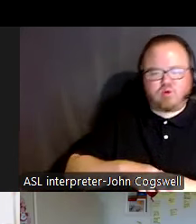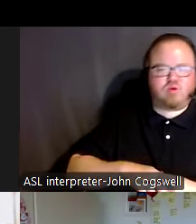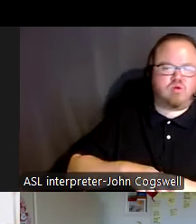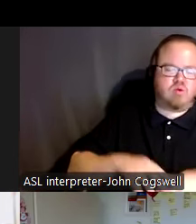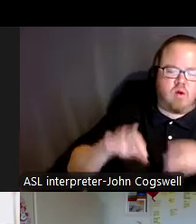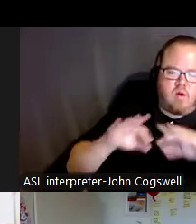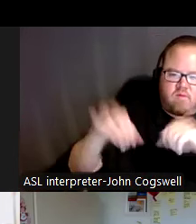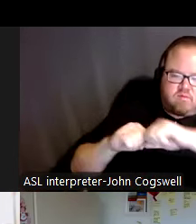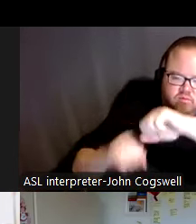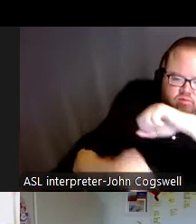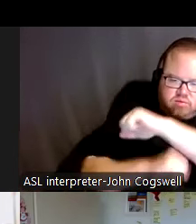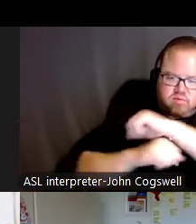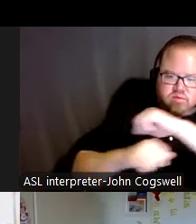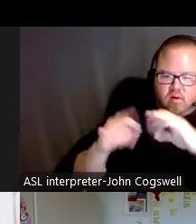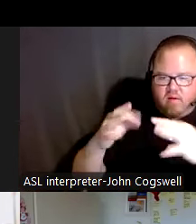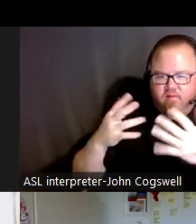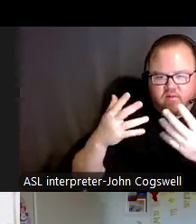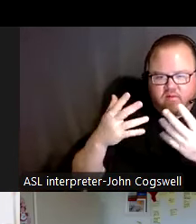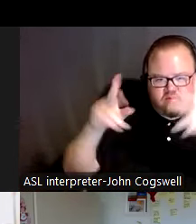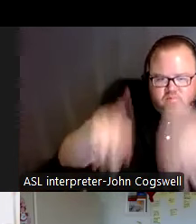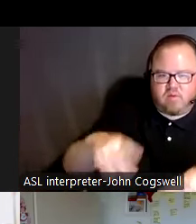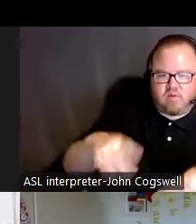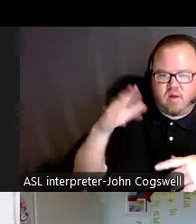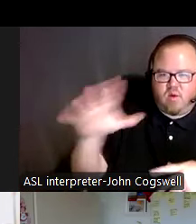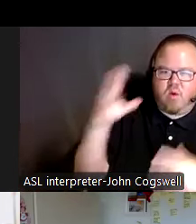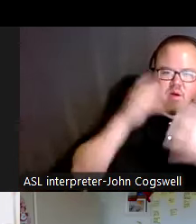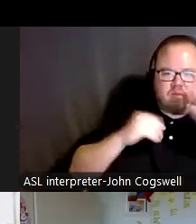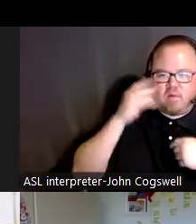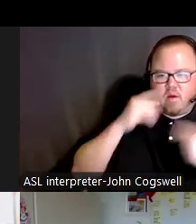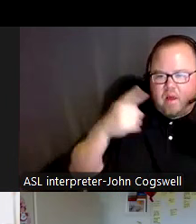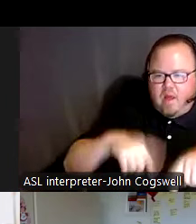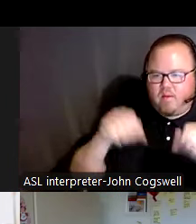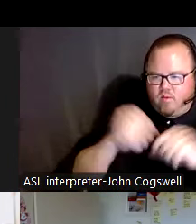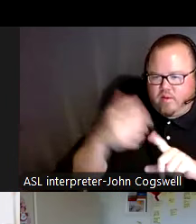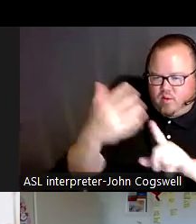the context of an individual suicide experience. So in